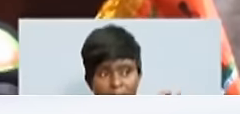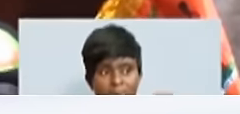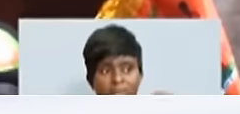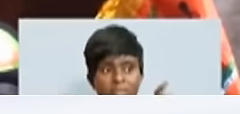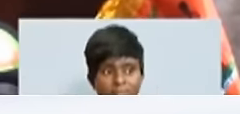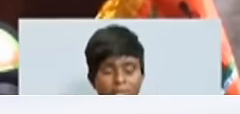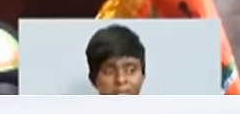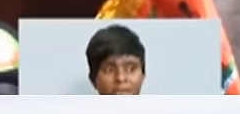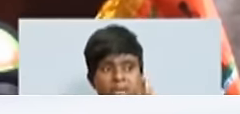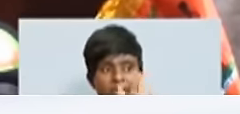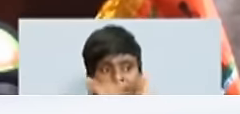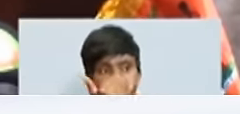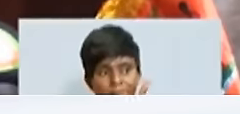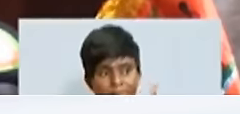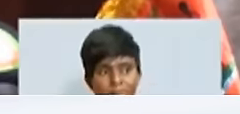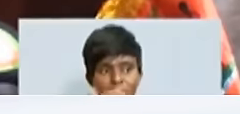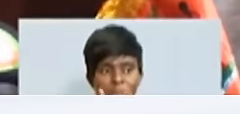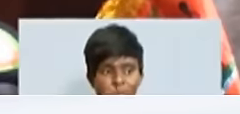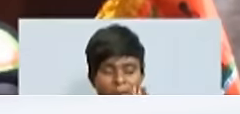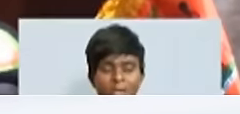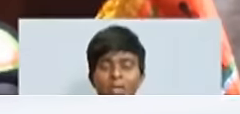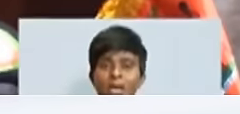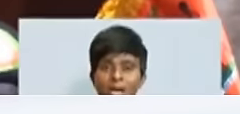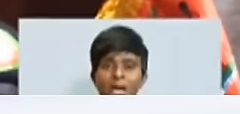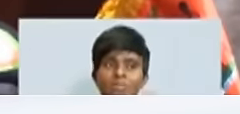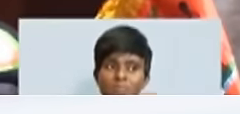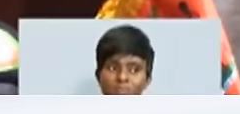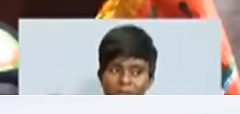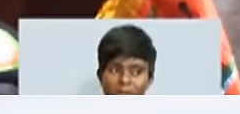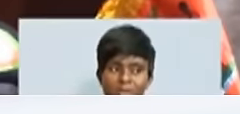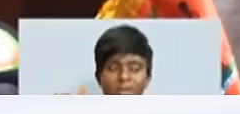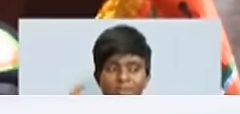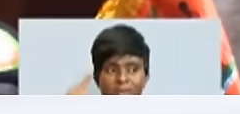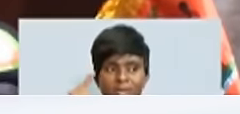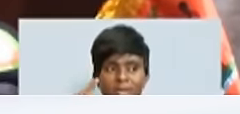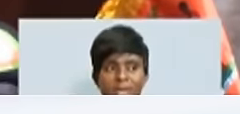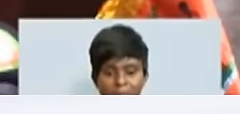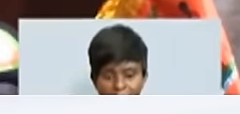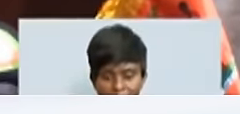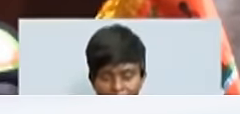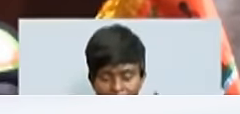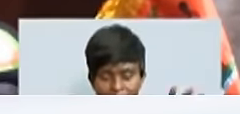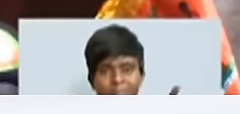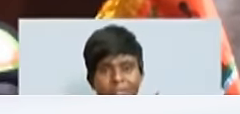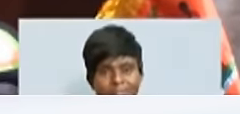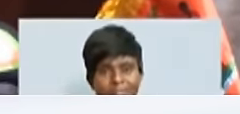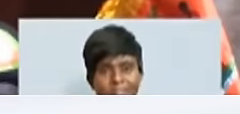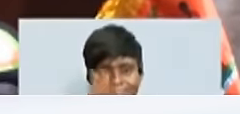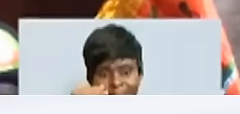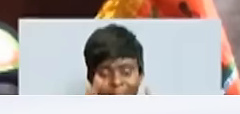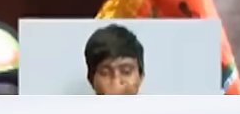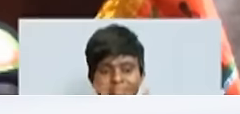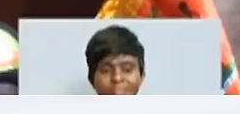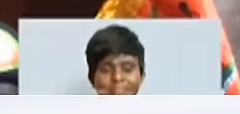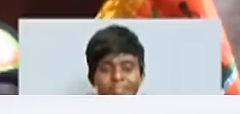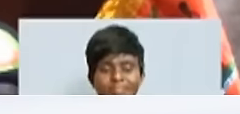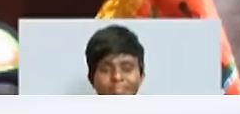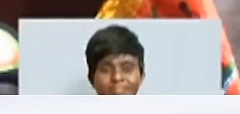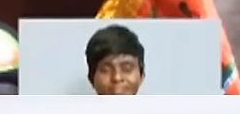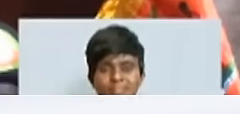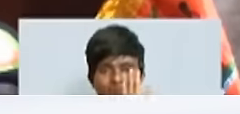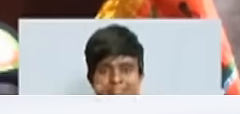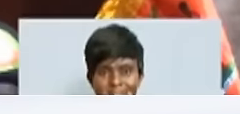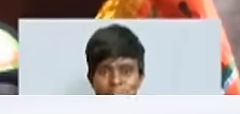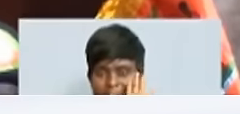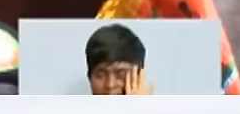our agenda was to ensure there is equality first. Then we can move to equity, because it's important to show,